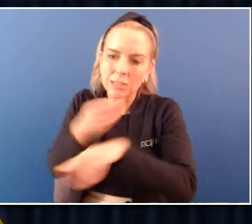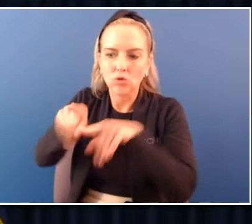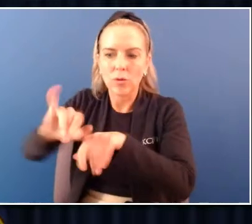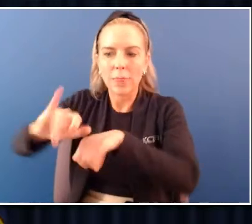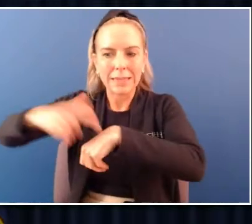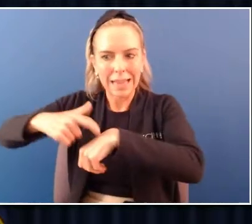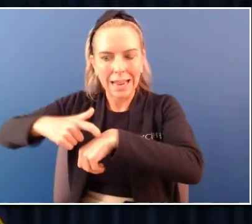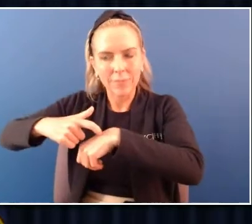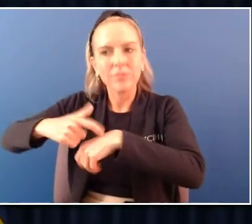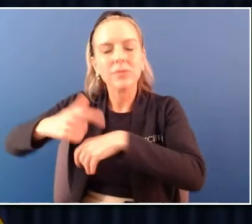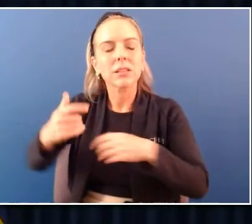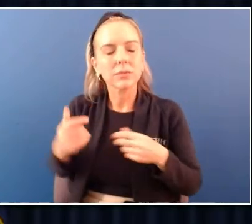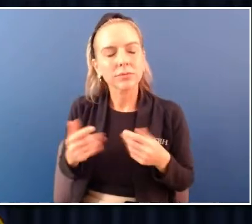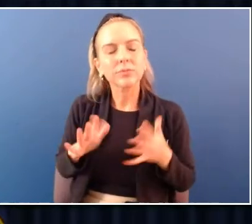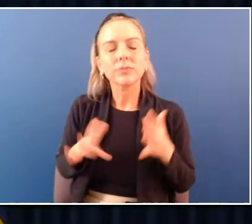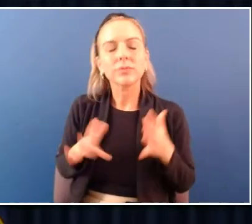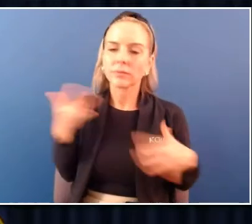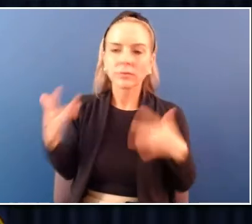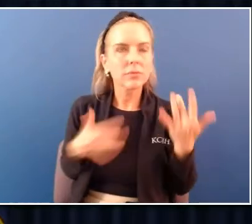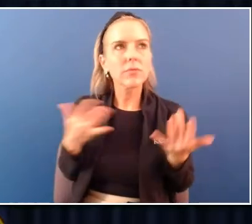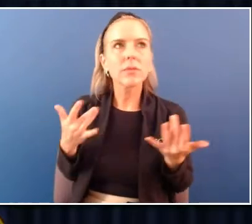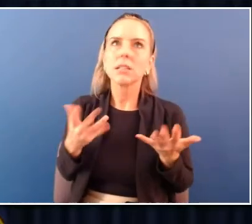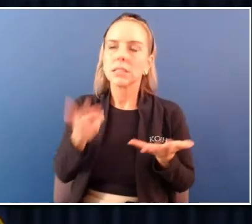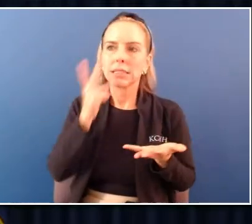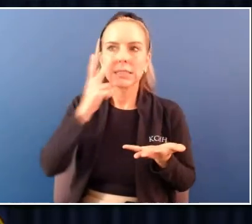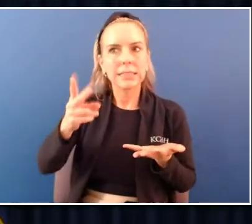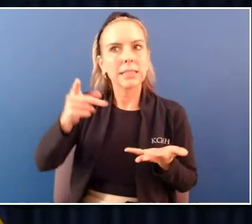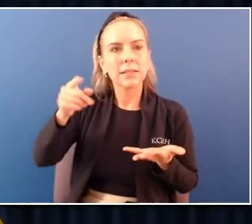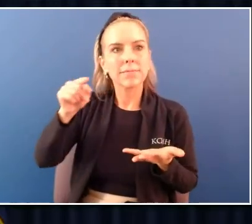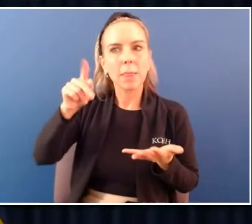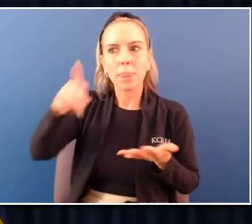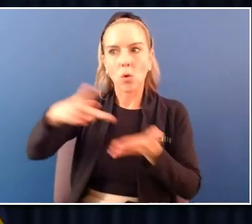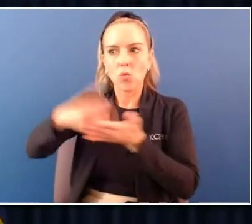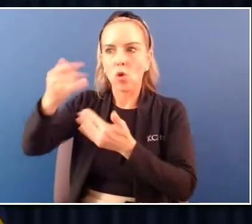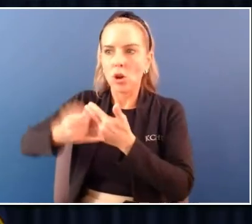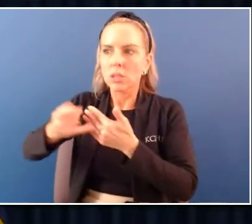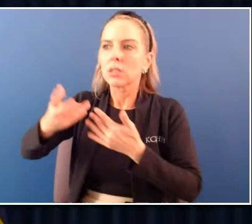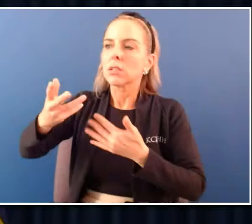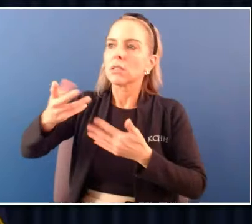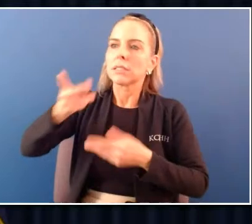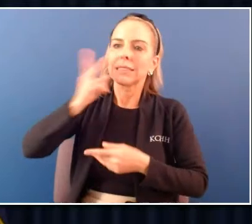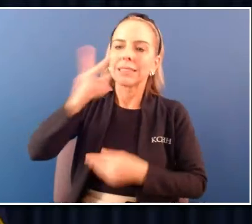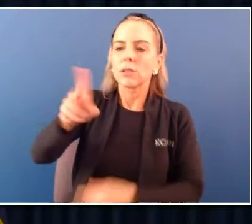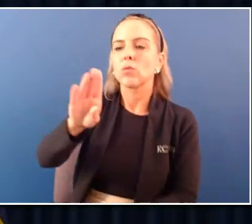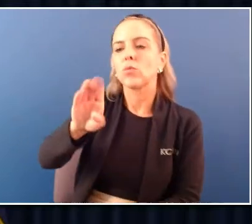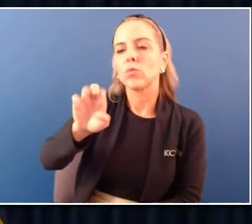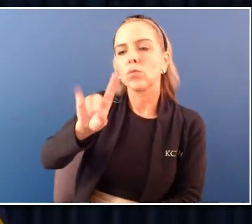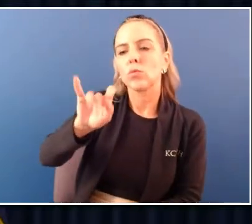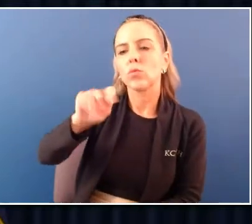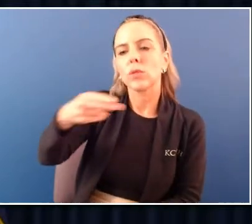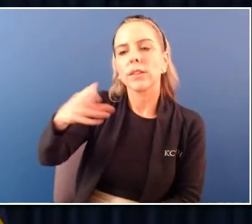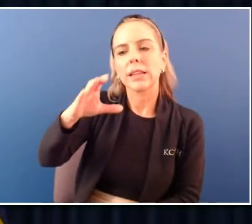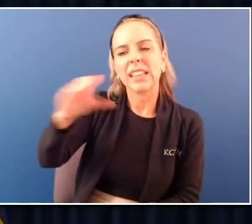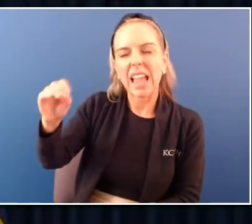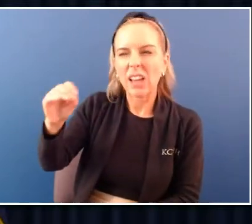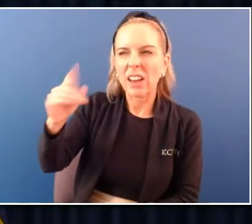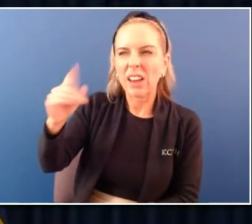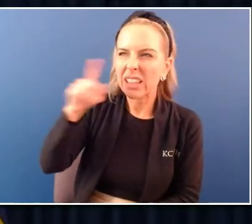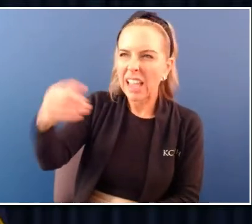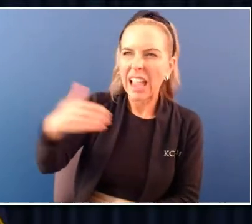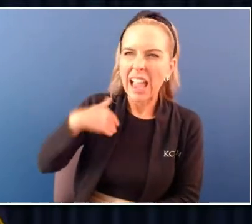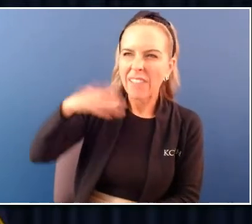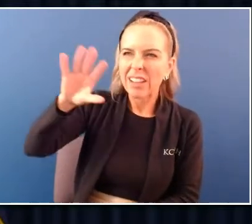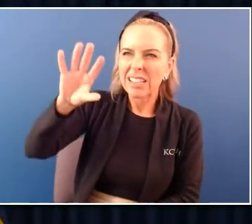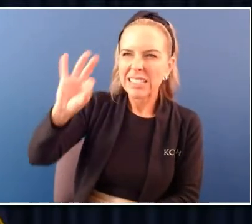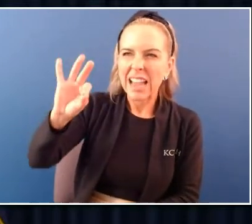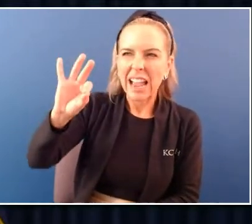as well. Excited to see all of that, along with the Breathitt County one-off sites. I think we have 9 of them now,